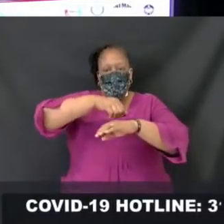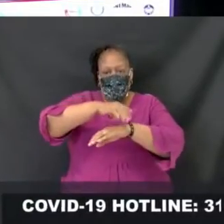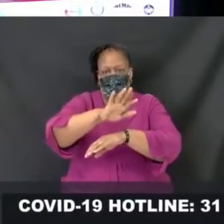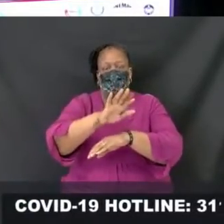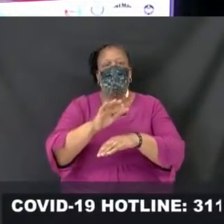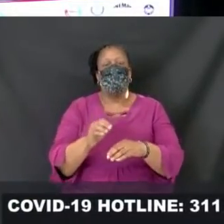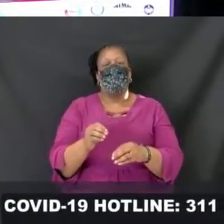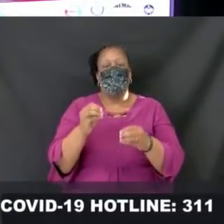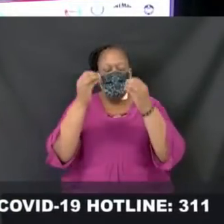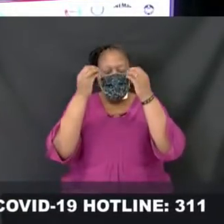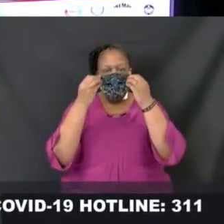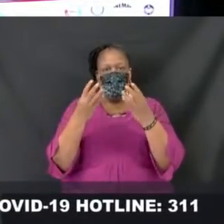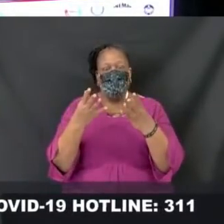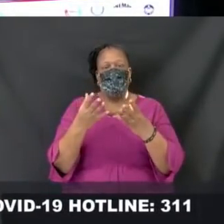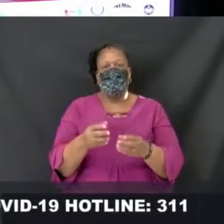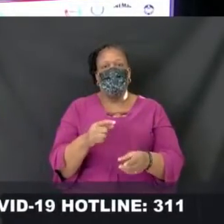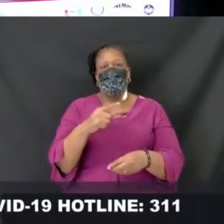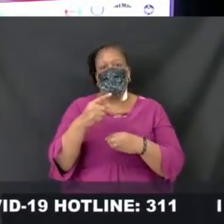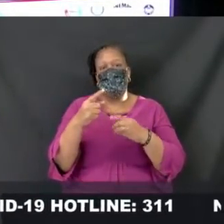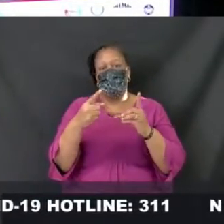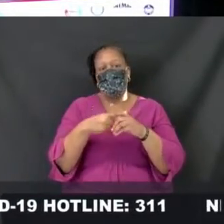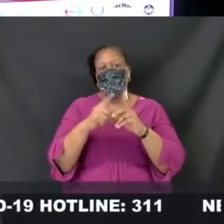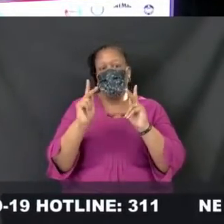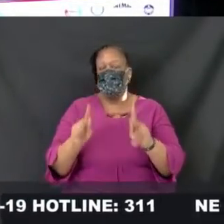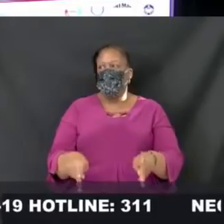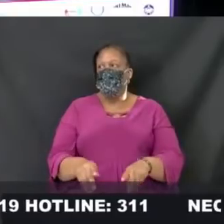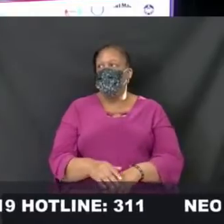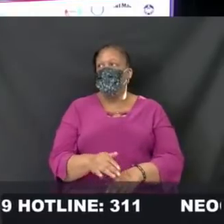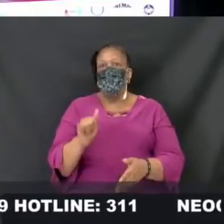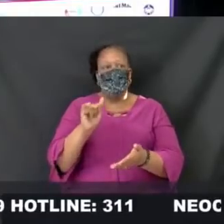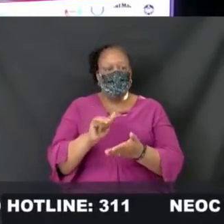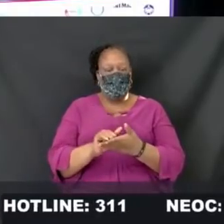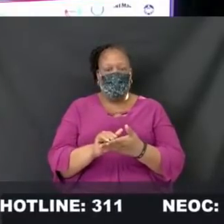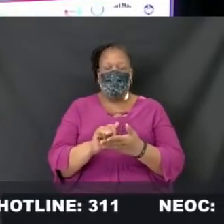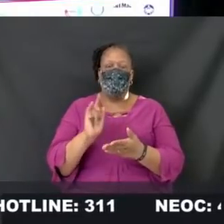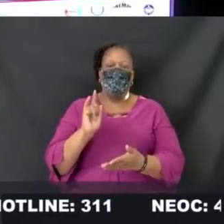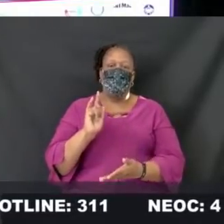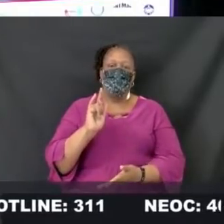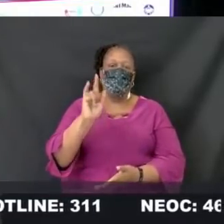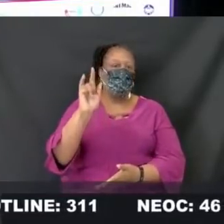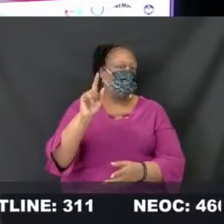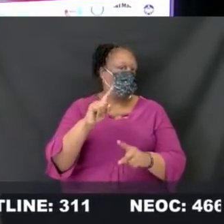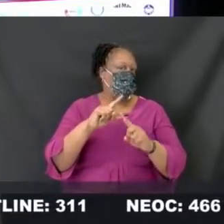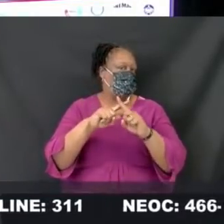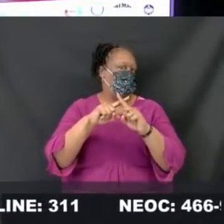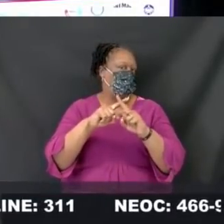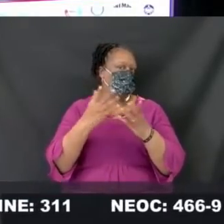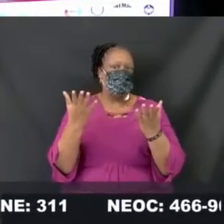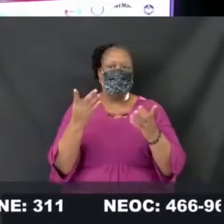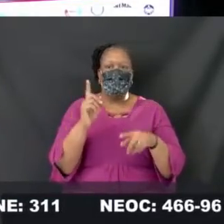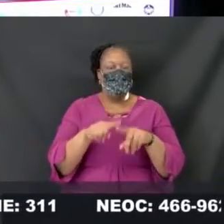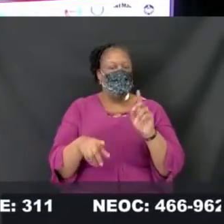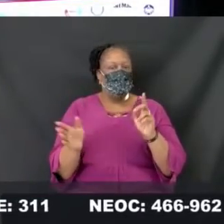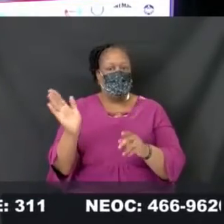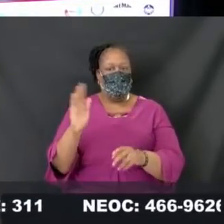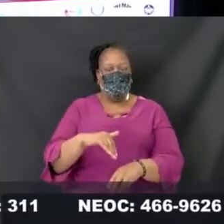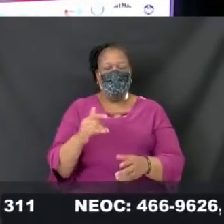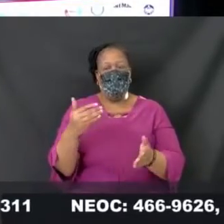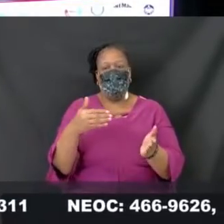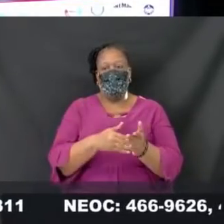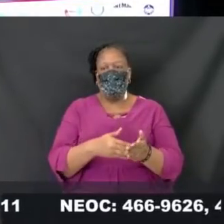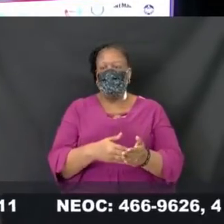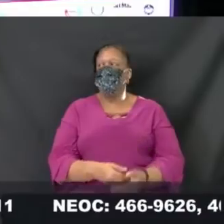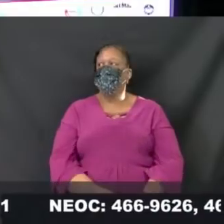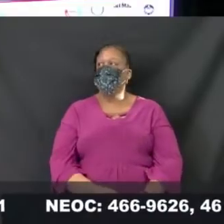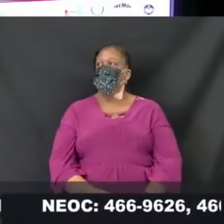send the information to them, letting them know that your flight has been cancelled. So what will happen then after your flight has